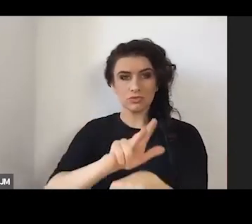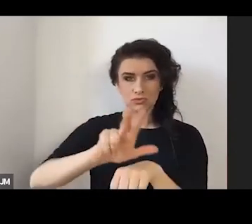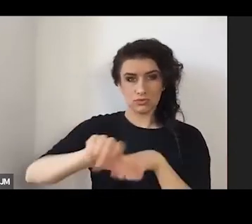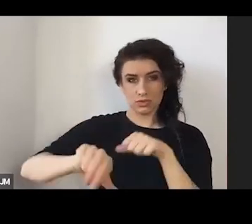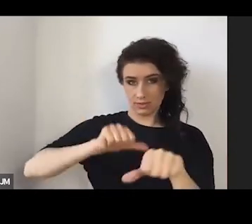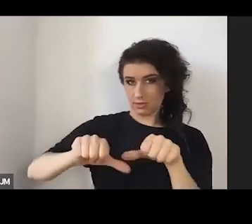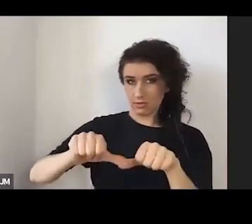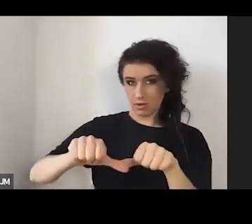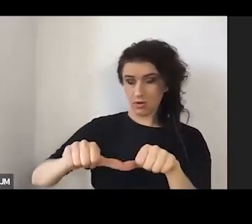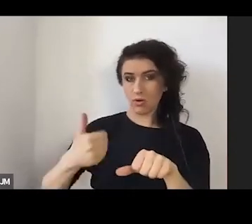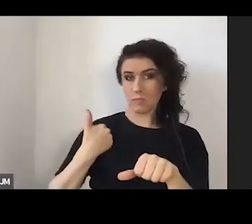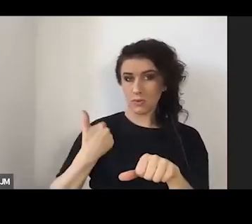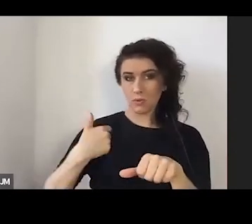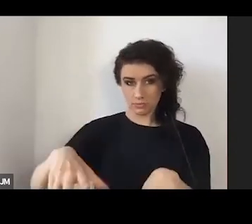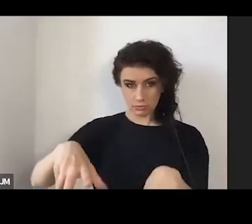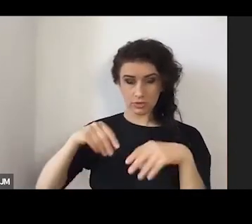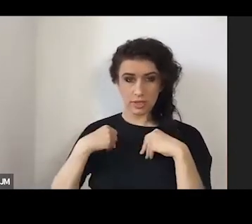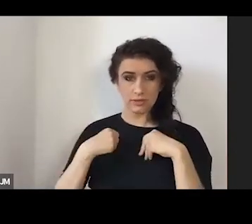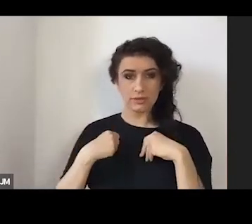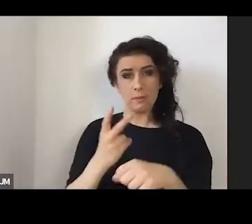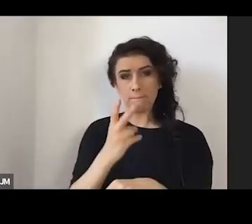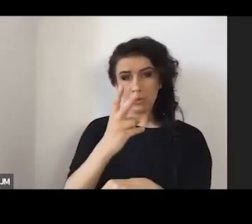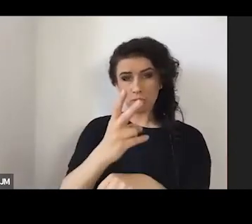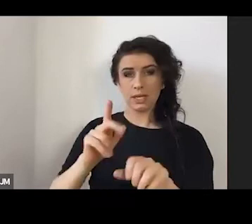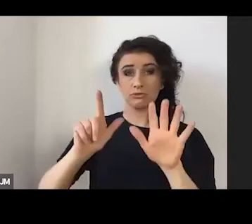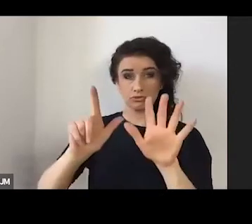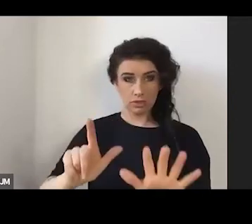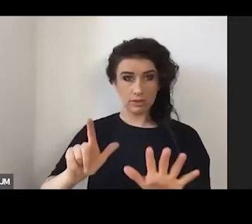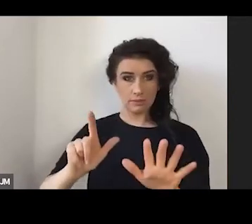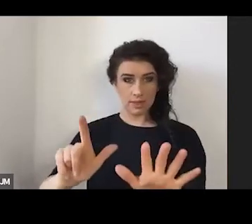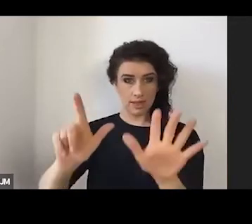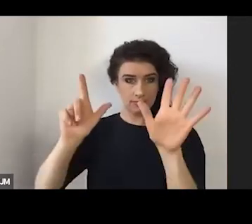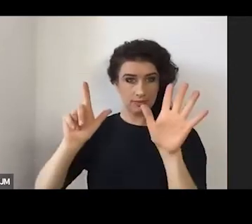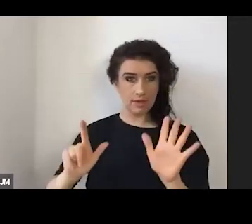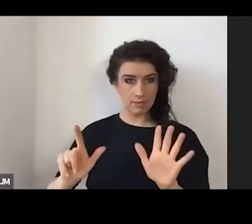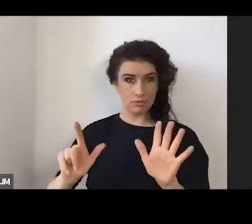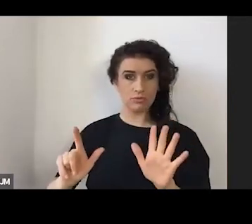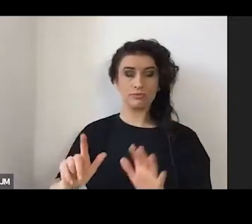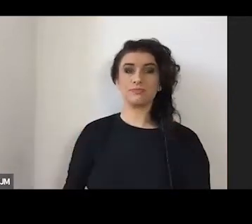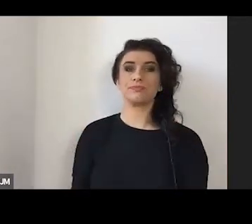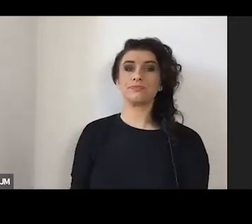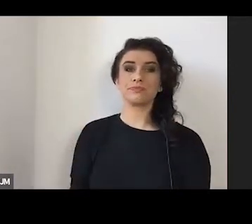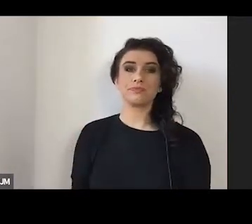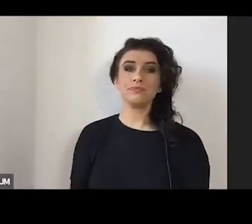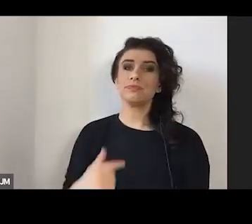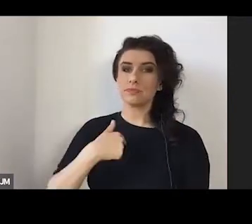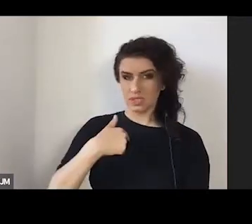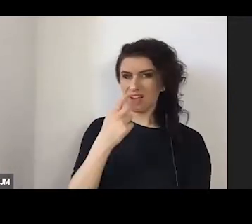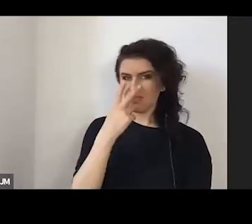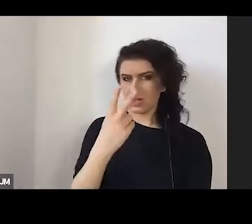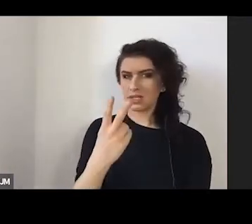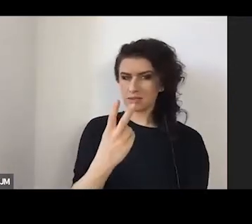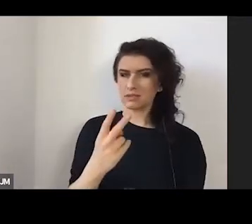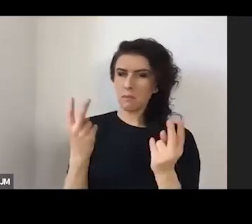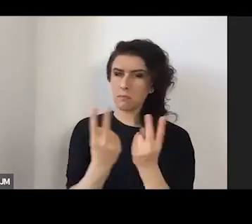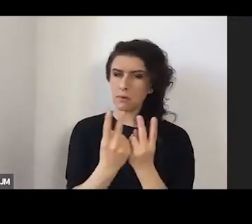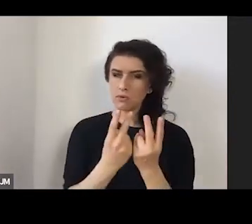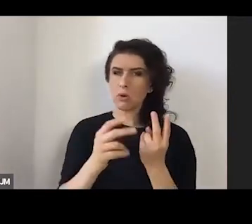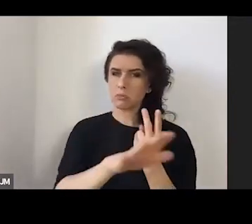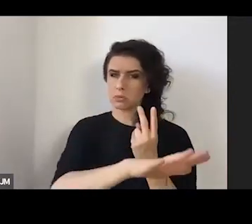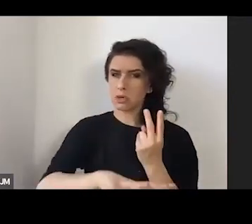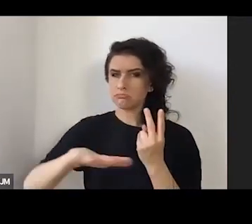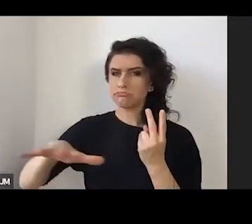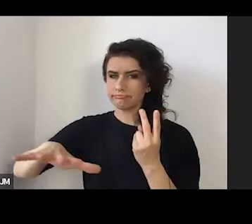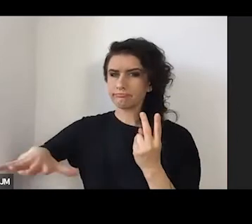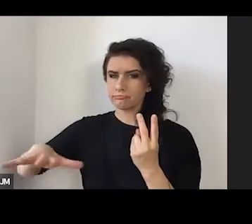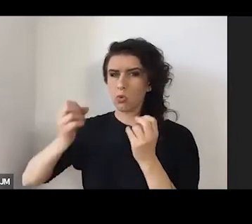about 7 years. So yeah, I see those similarities, and I would say it's not only the case of Poland,